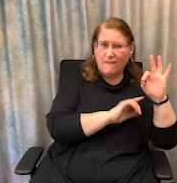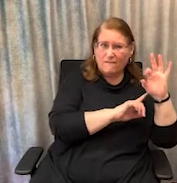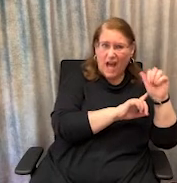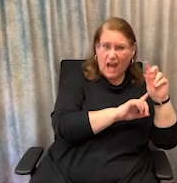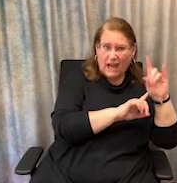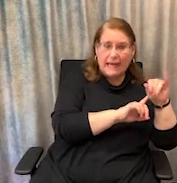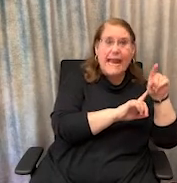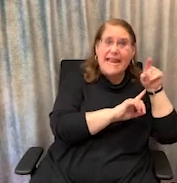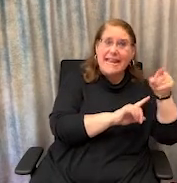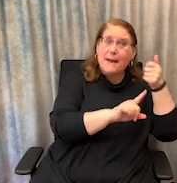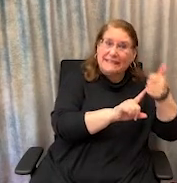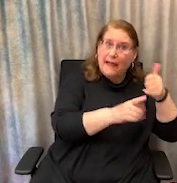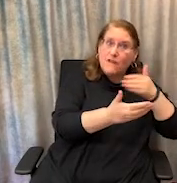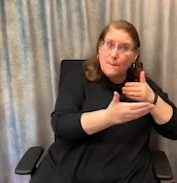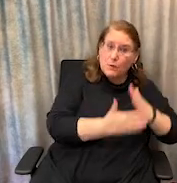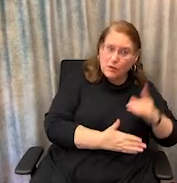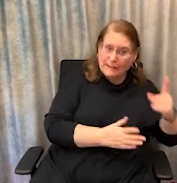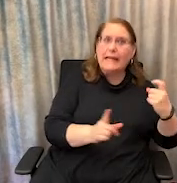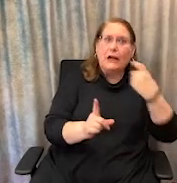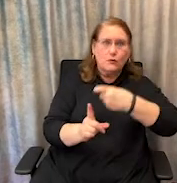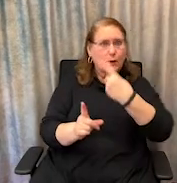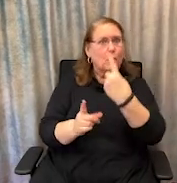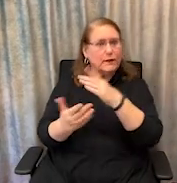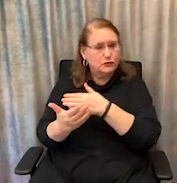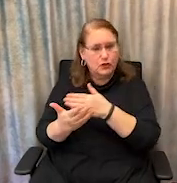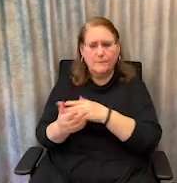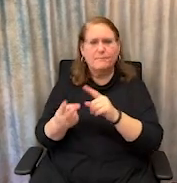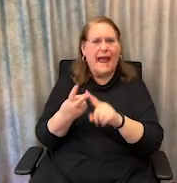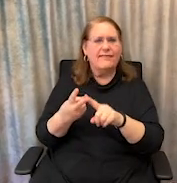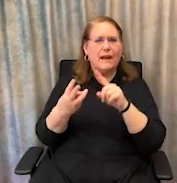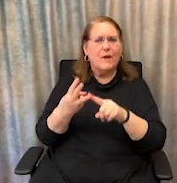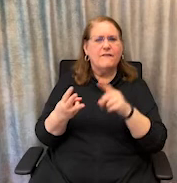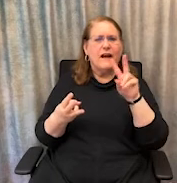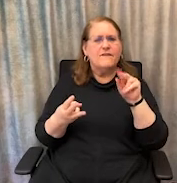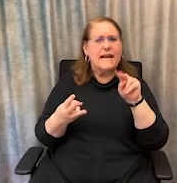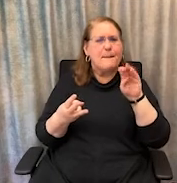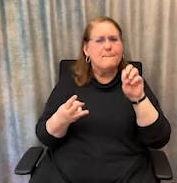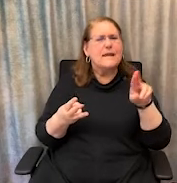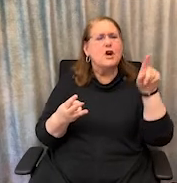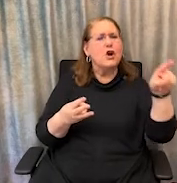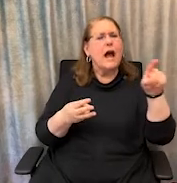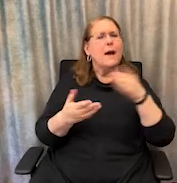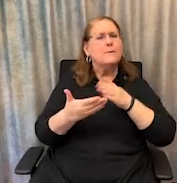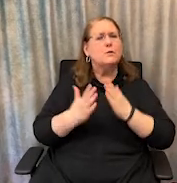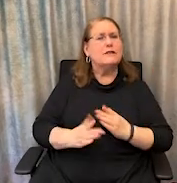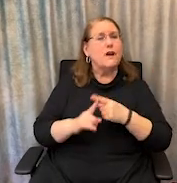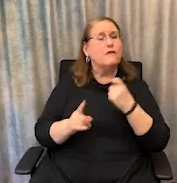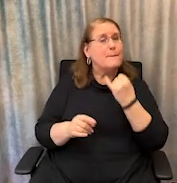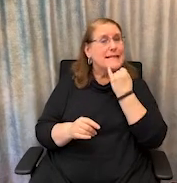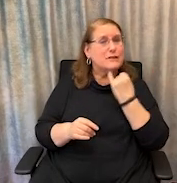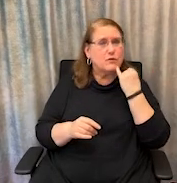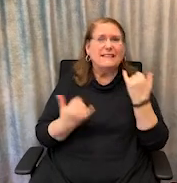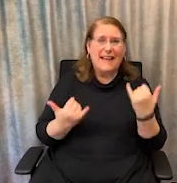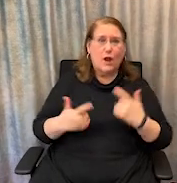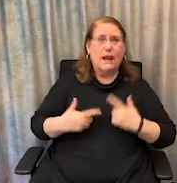is a musician himself. Oh, wow. And also we had Ran Nir, who is a musician from Israel, who